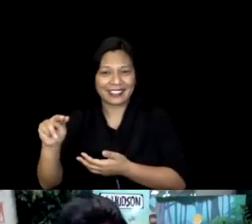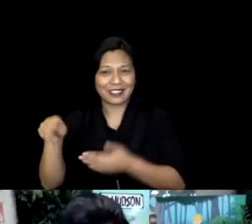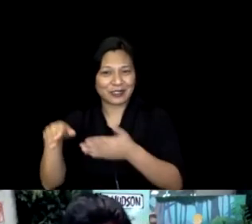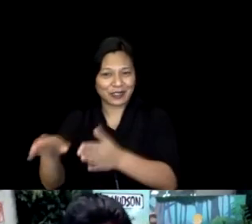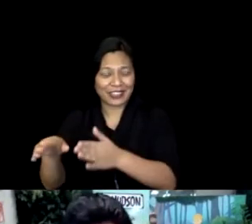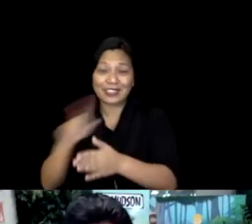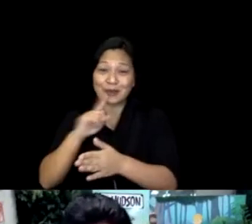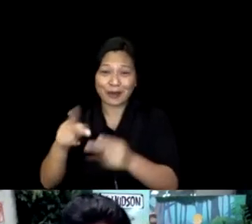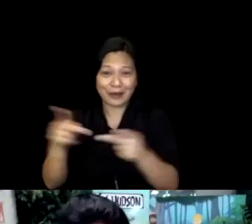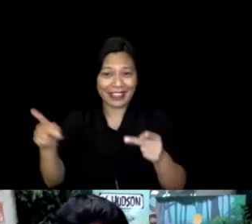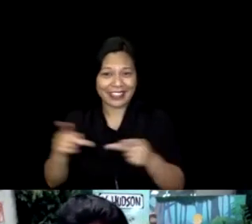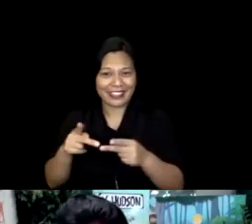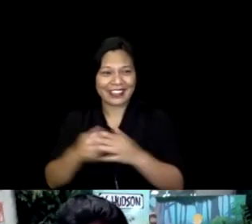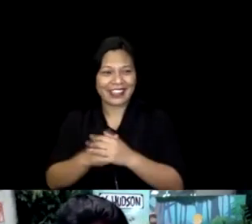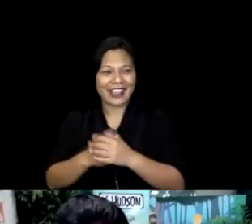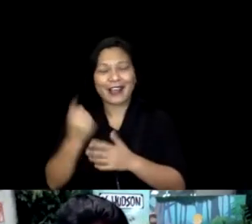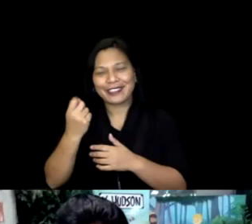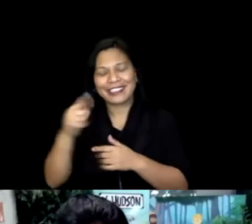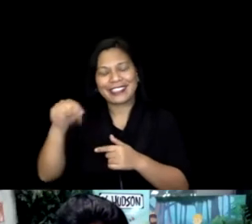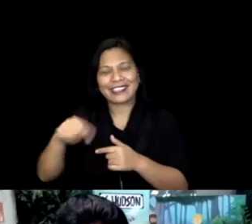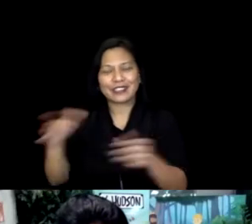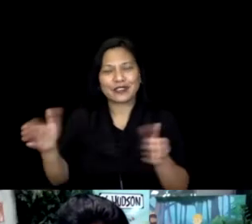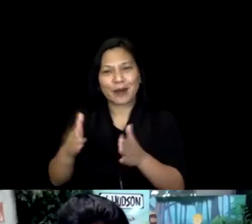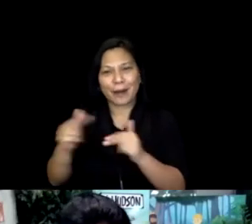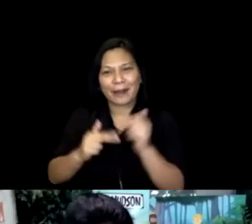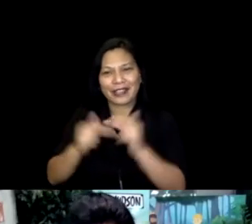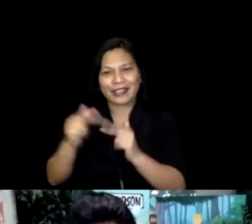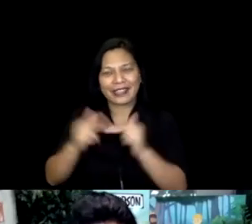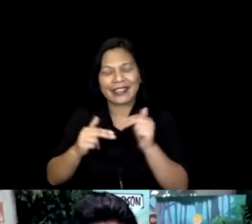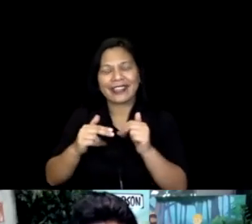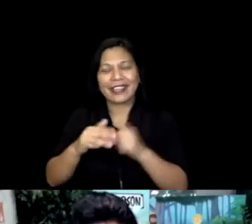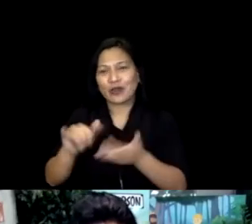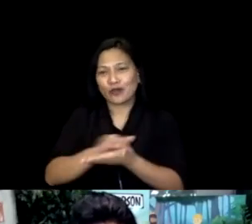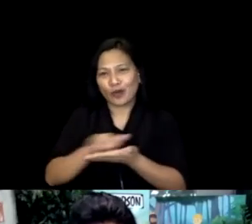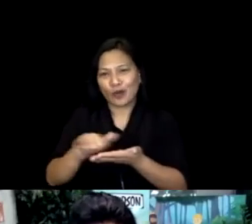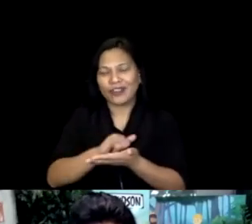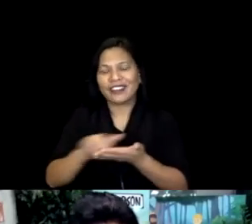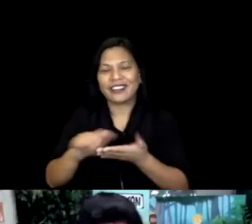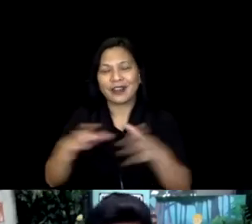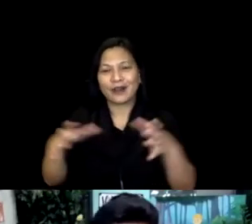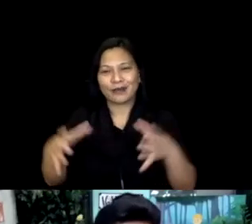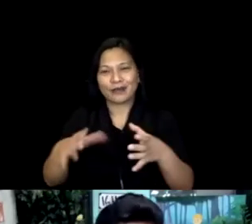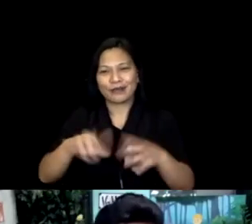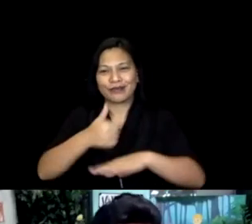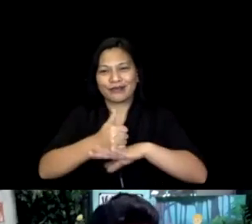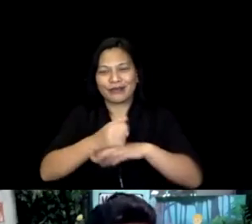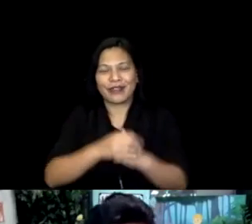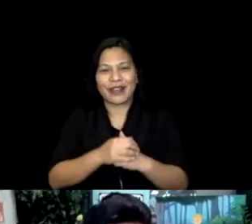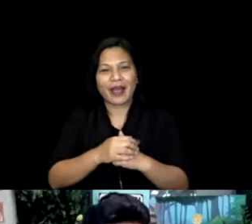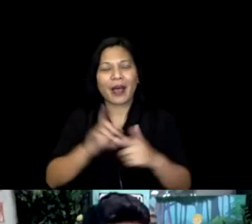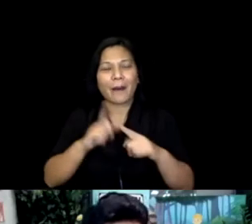it just so happens it's a small building in the middle of New York. But the way we designed the art, we wanted it to be